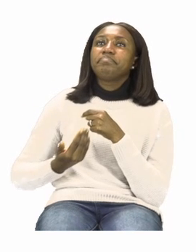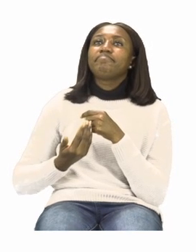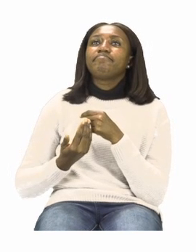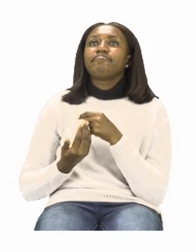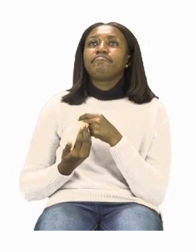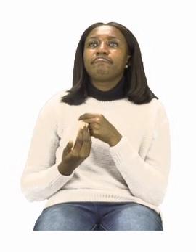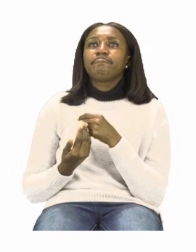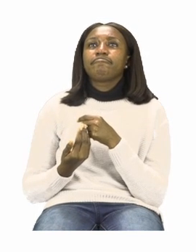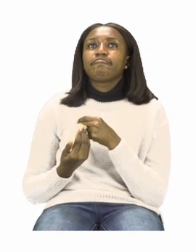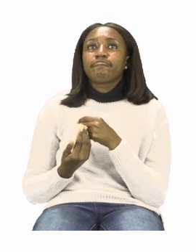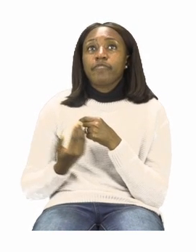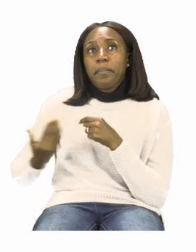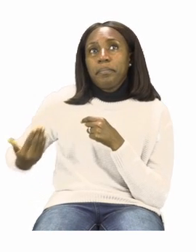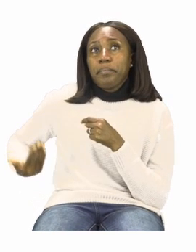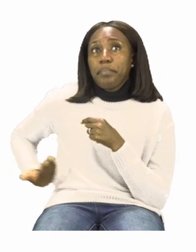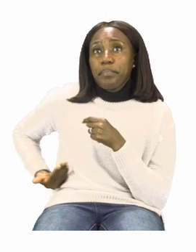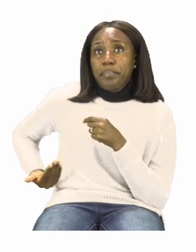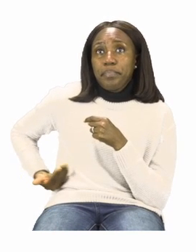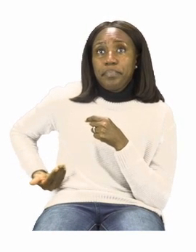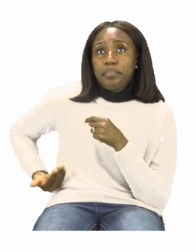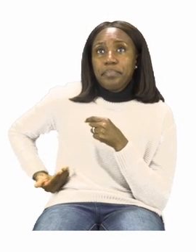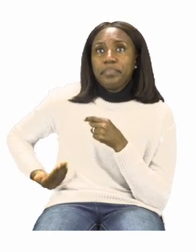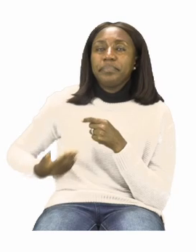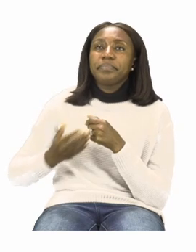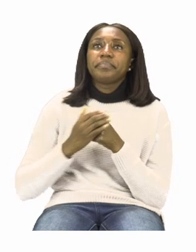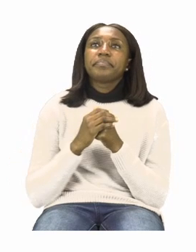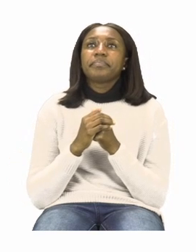it together. Chair.